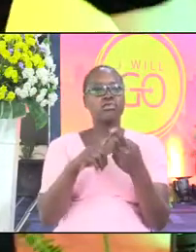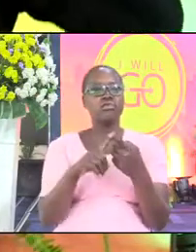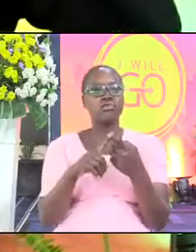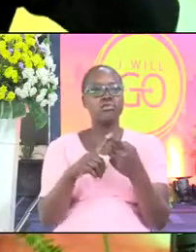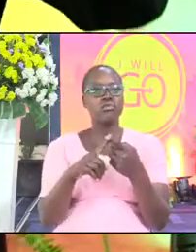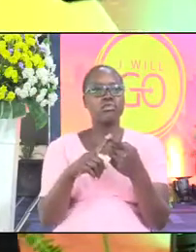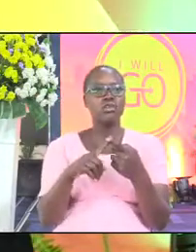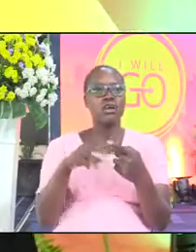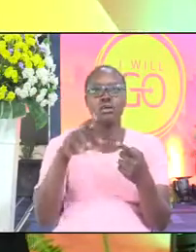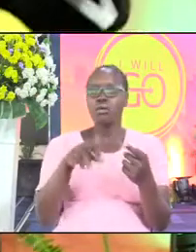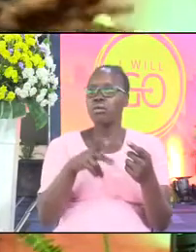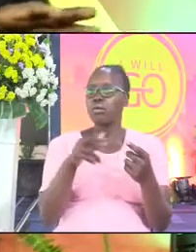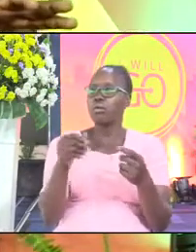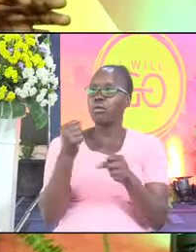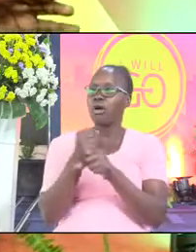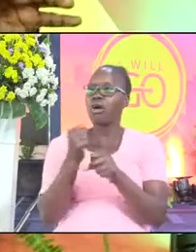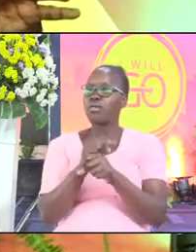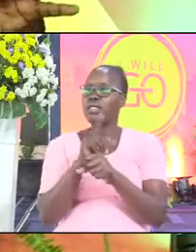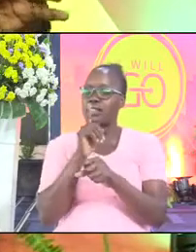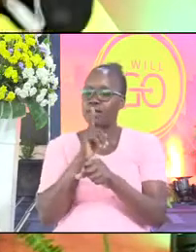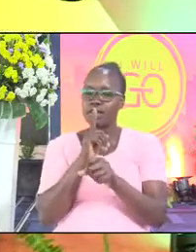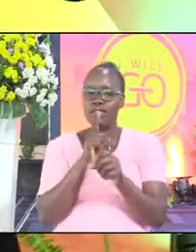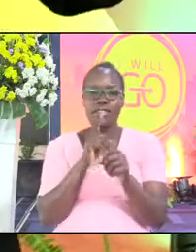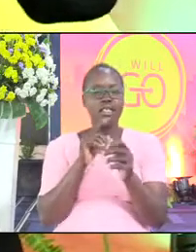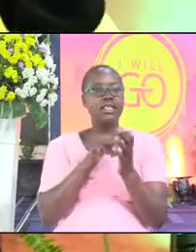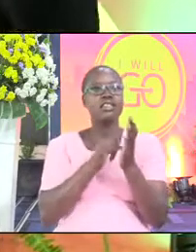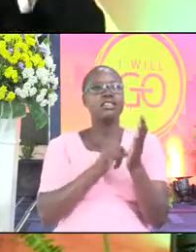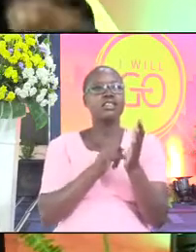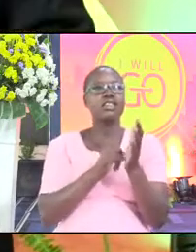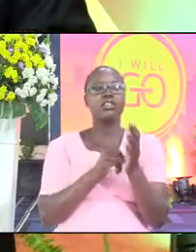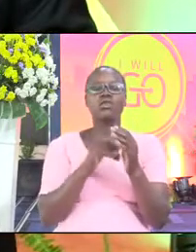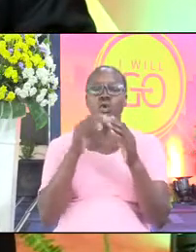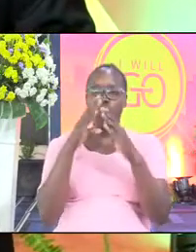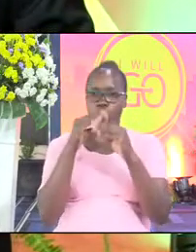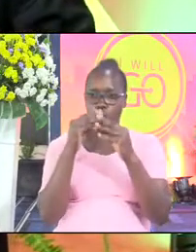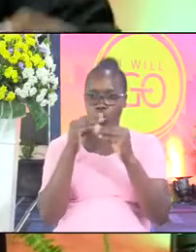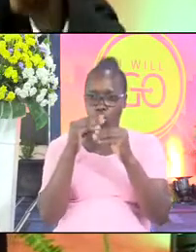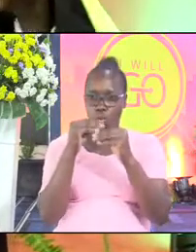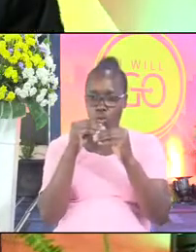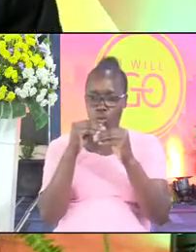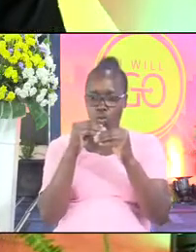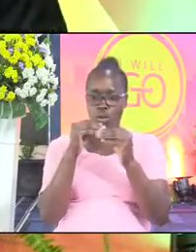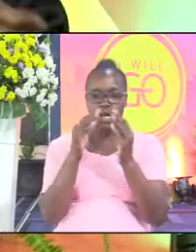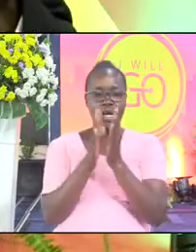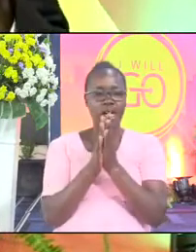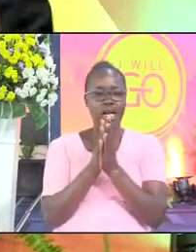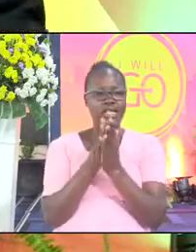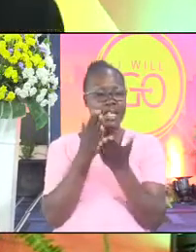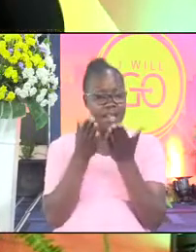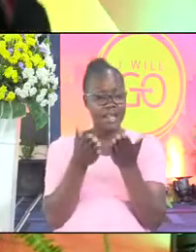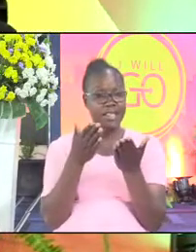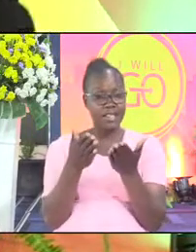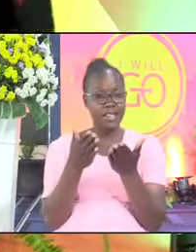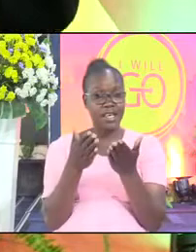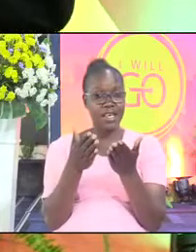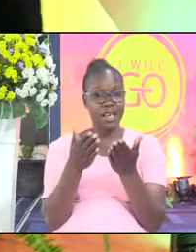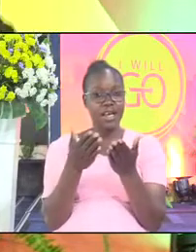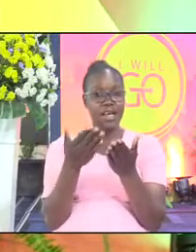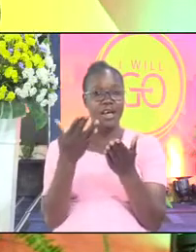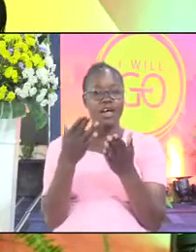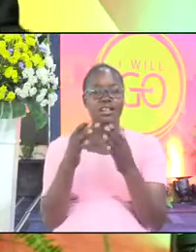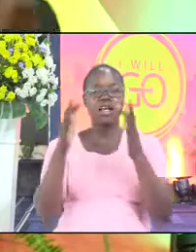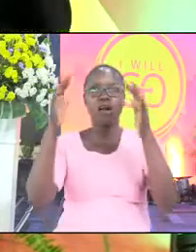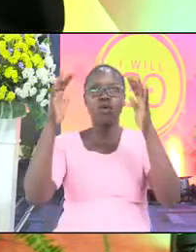work by science. He just has to blow. And instantly, 40 meters